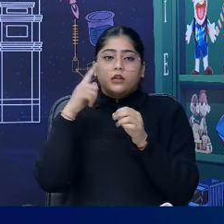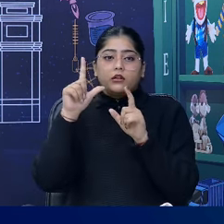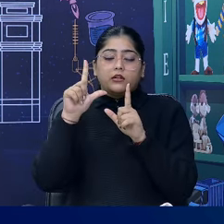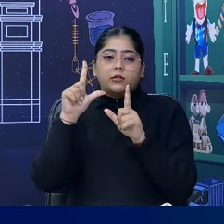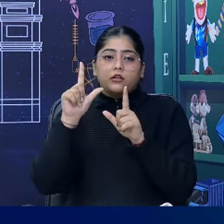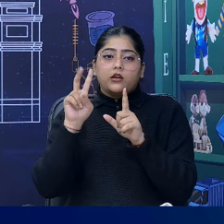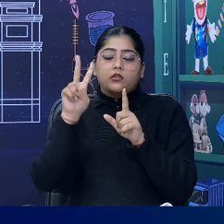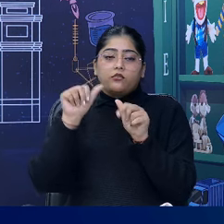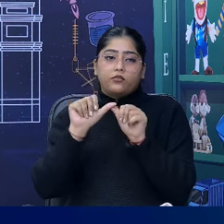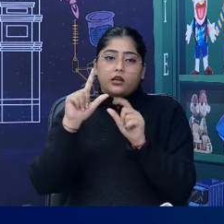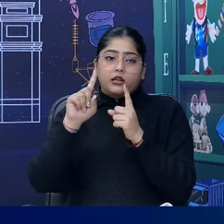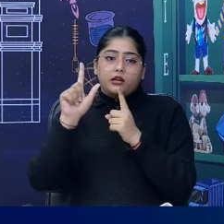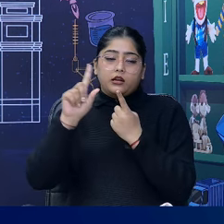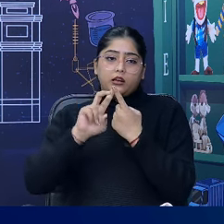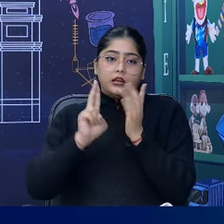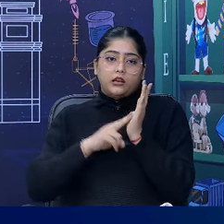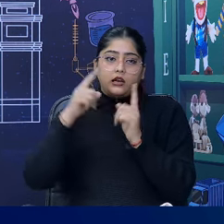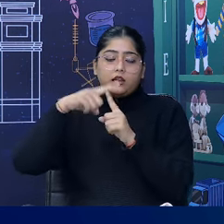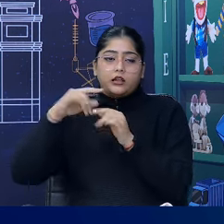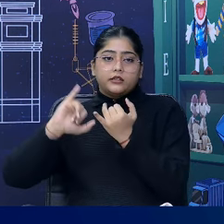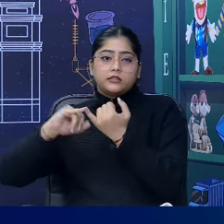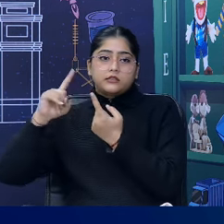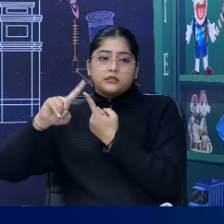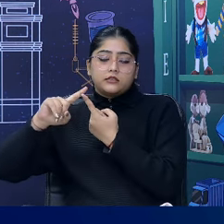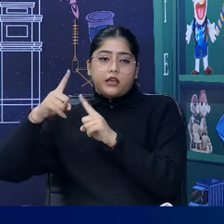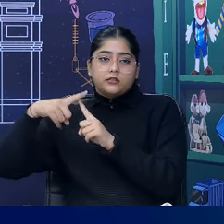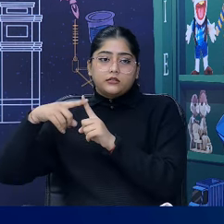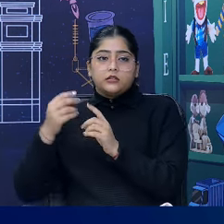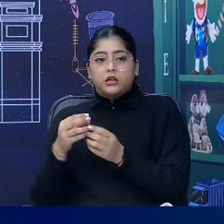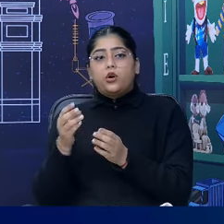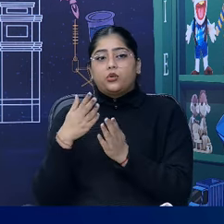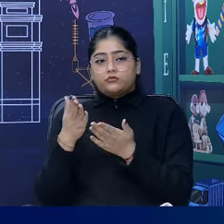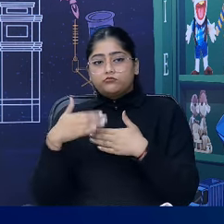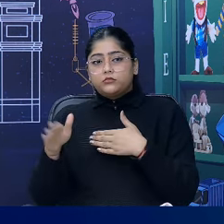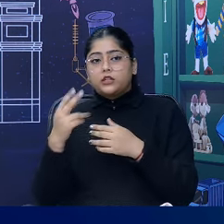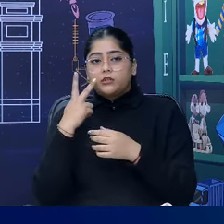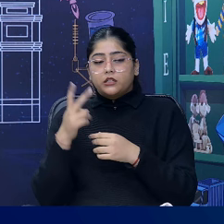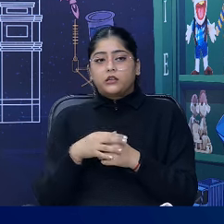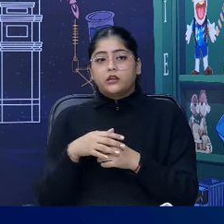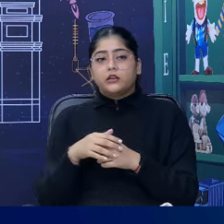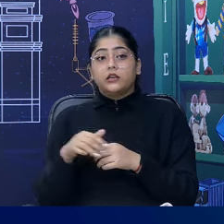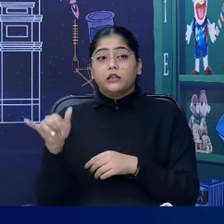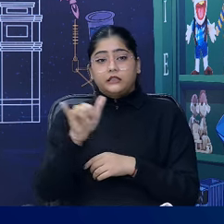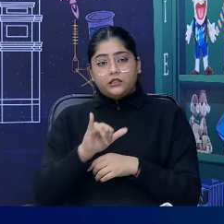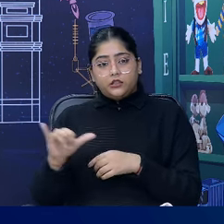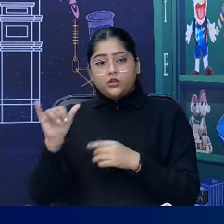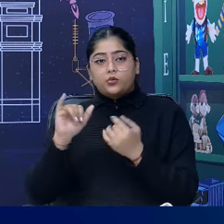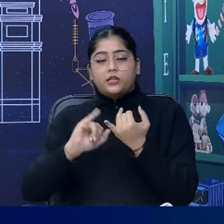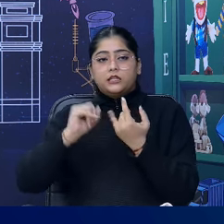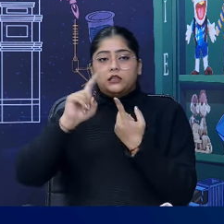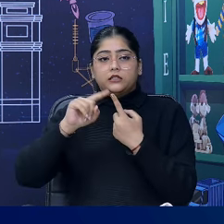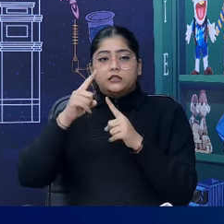not equivalent. Can we move towards next type? Sure, ma'am. Okay, equal sets. See